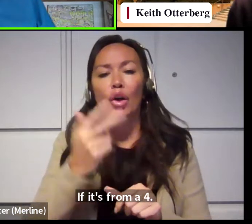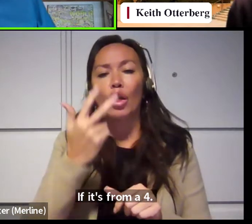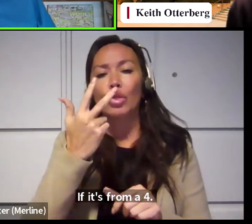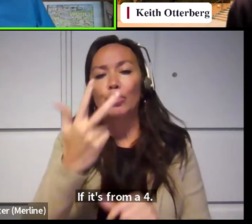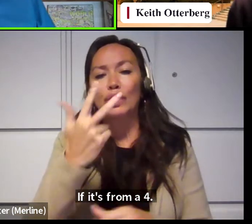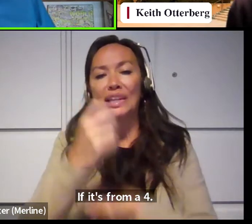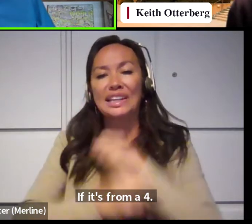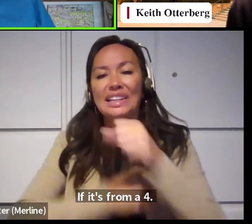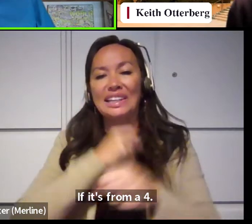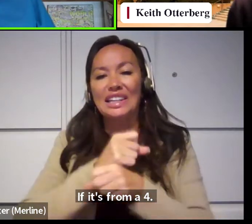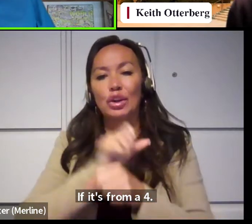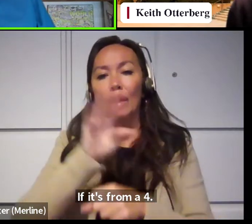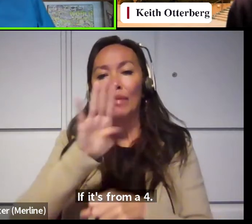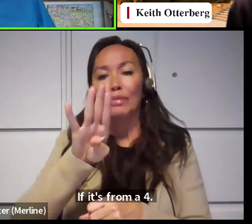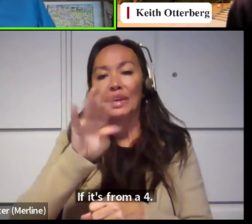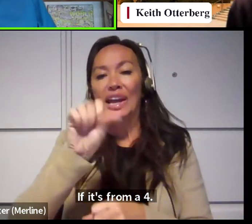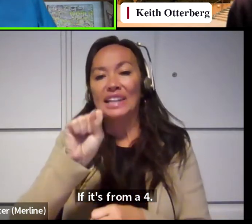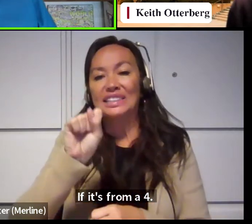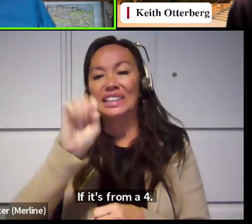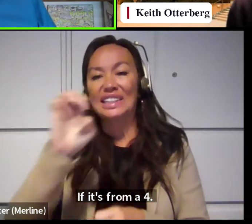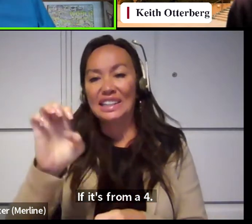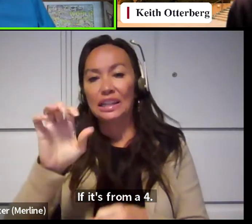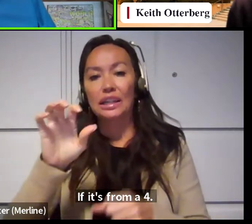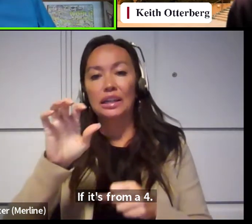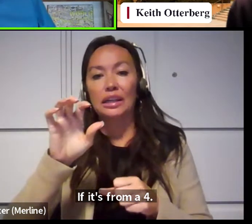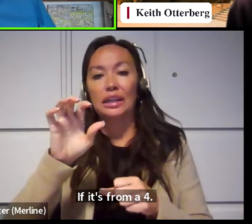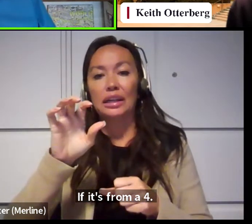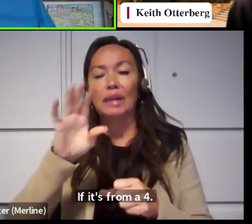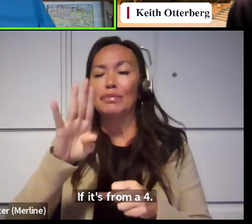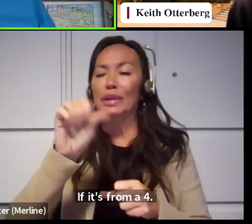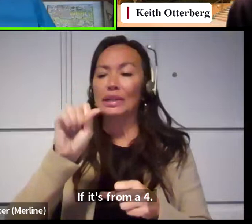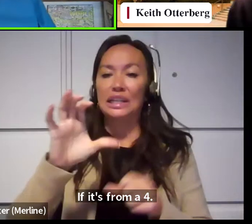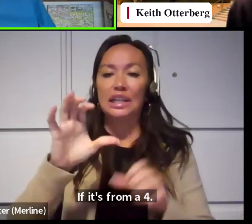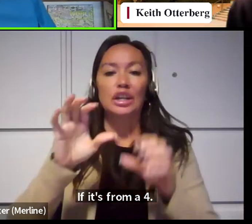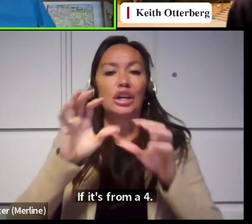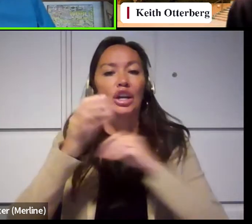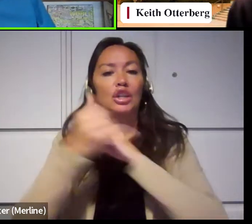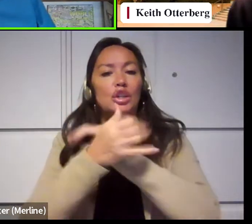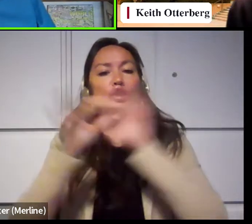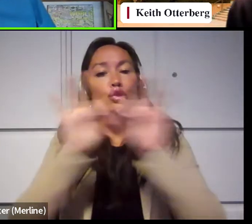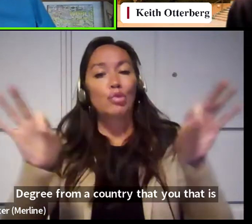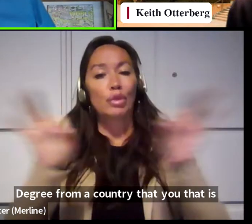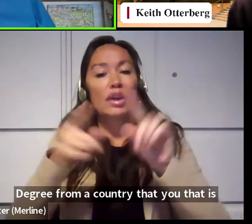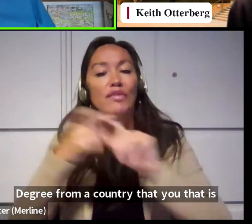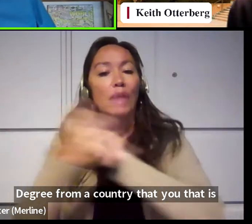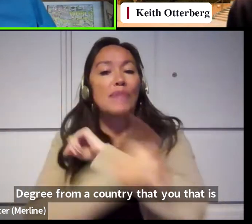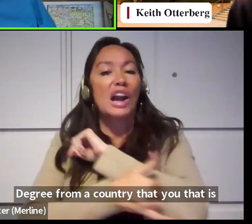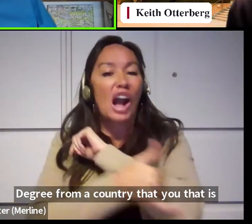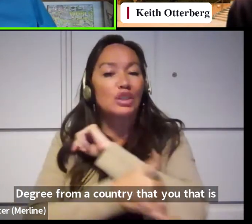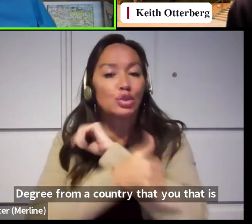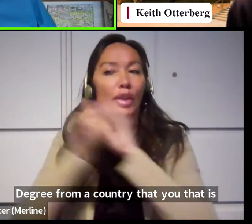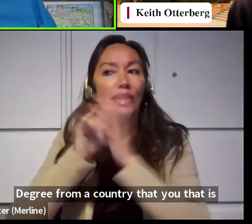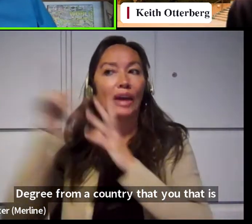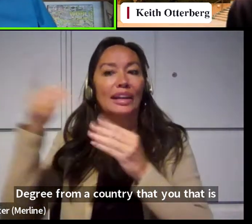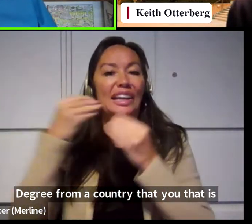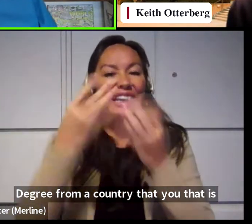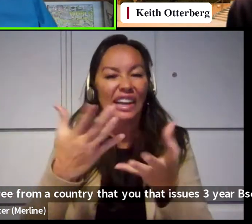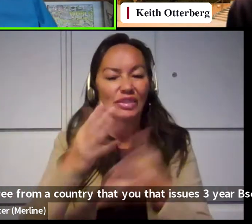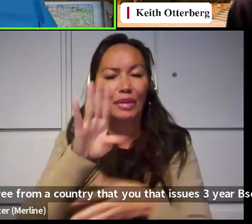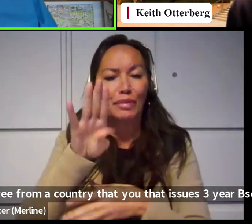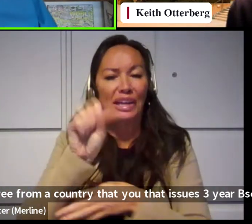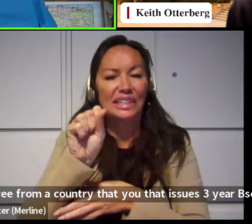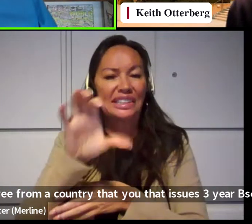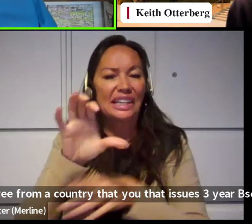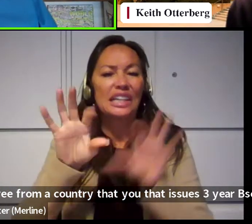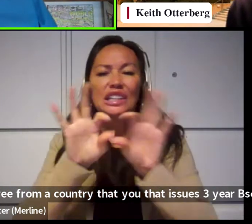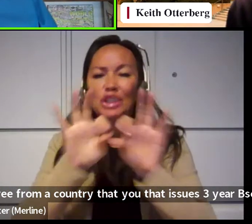3-year BSc degree from a country that issues 3-year BSc degrees. It